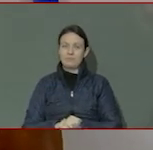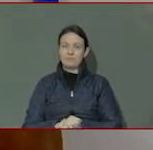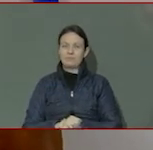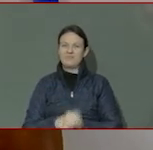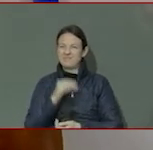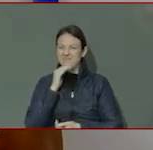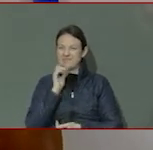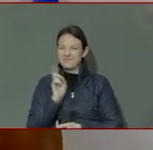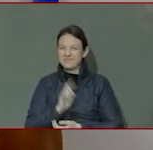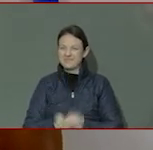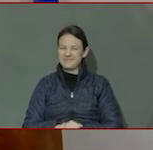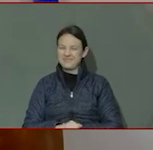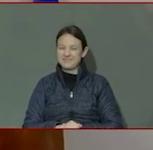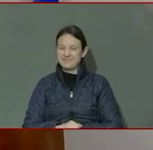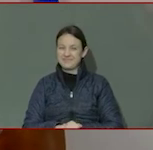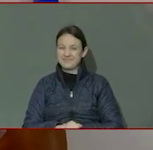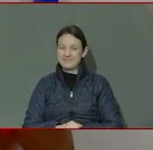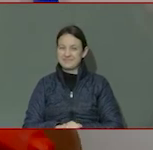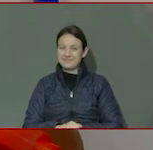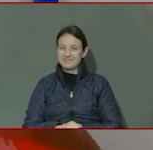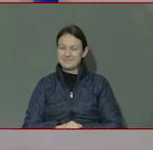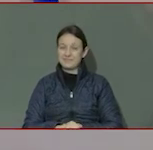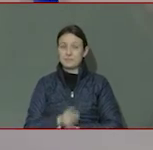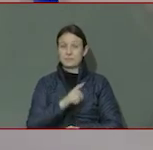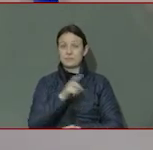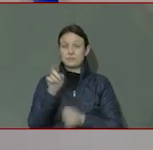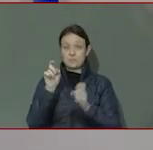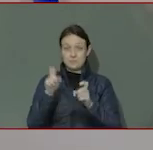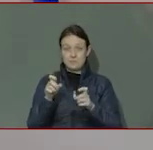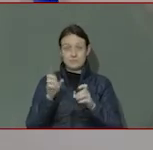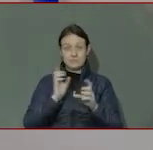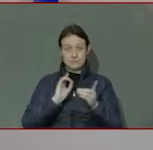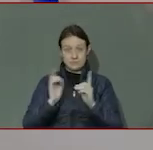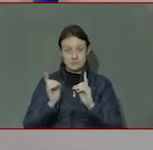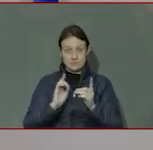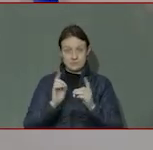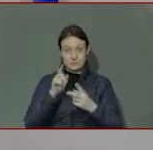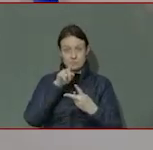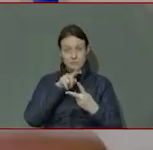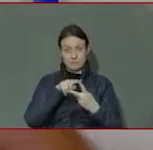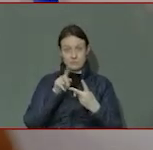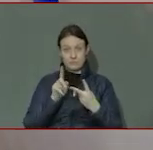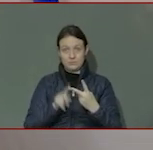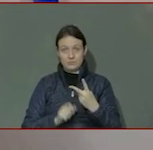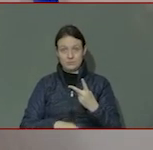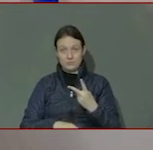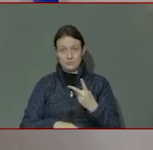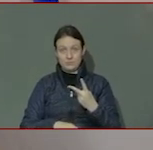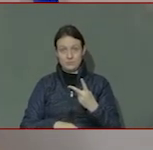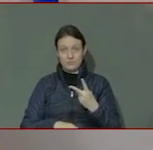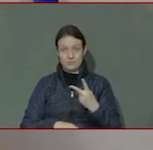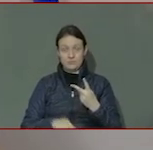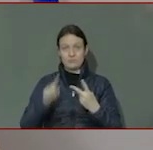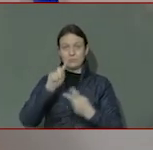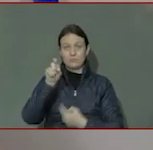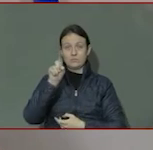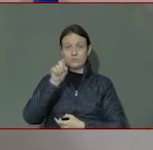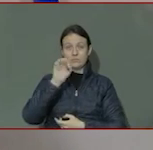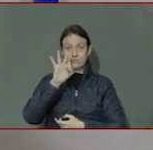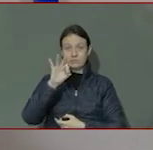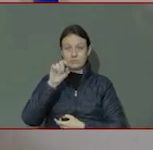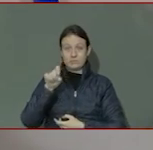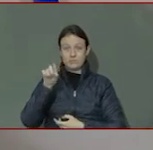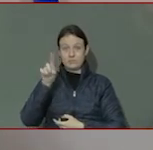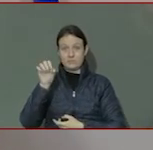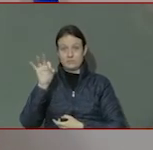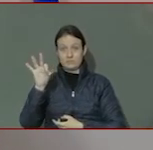that mean? It means you must talk about what 2 topics? Because what was raised here in 3.1.3,